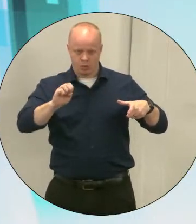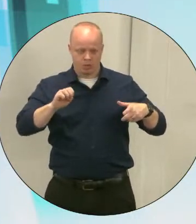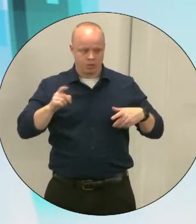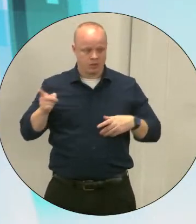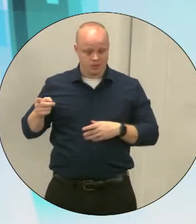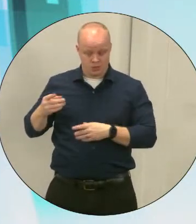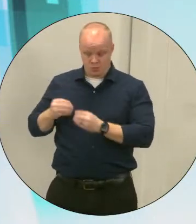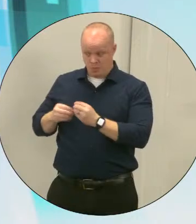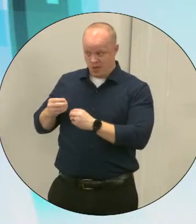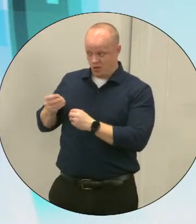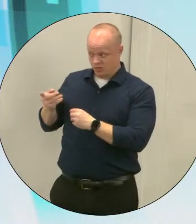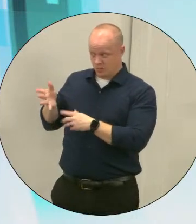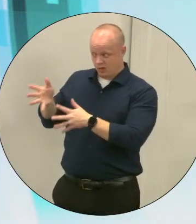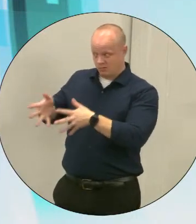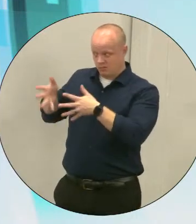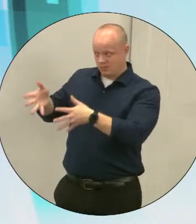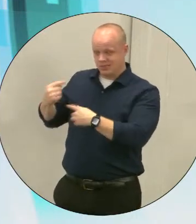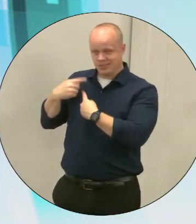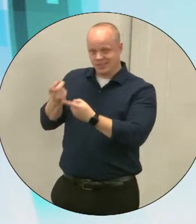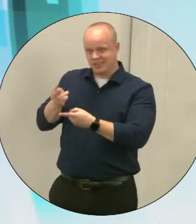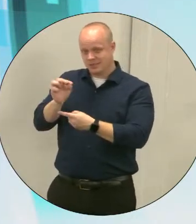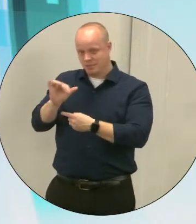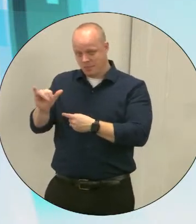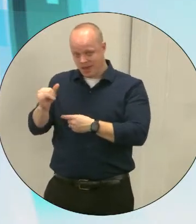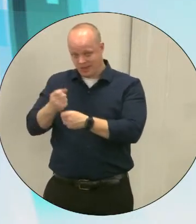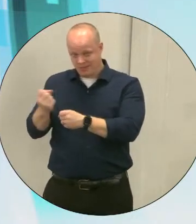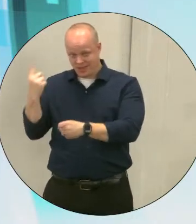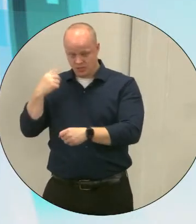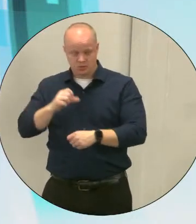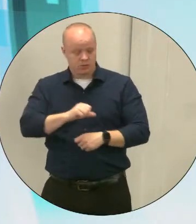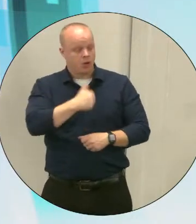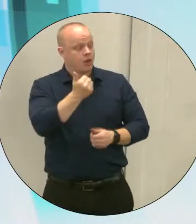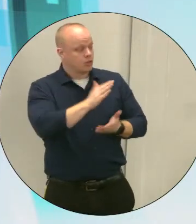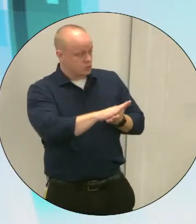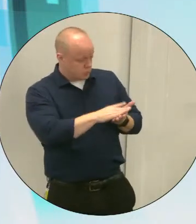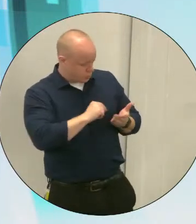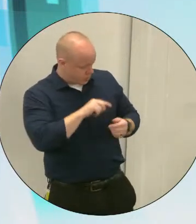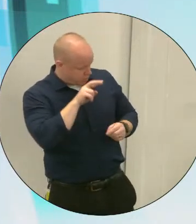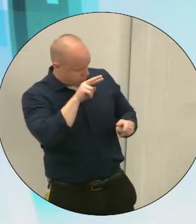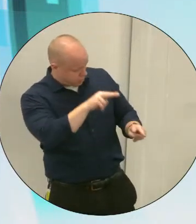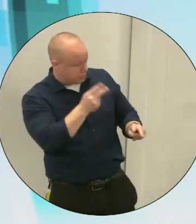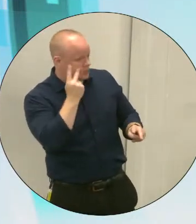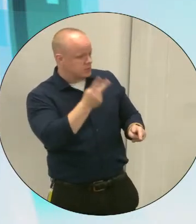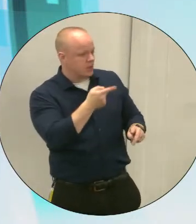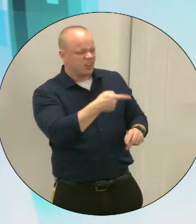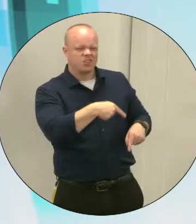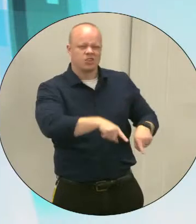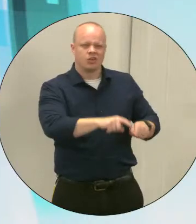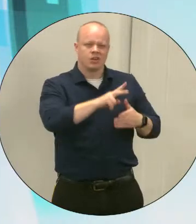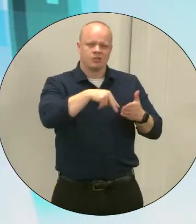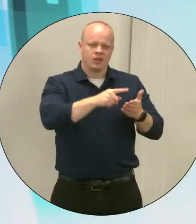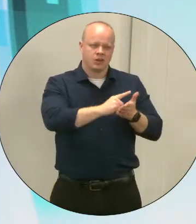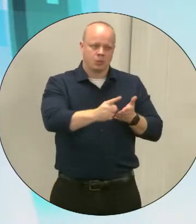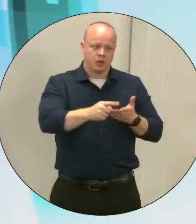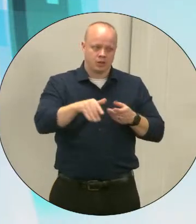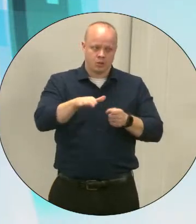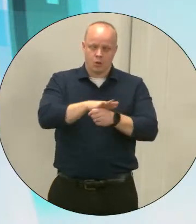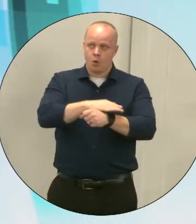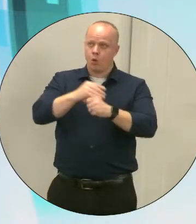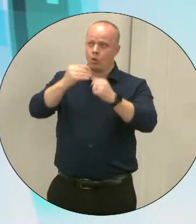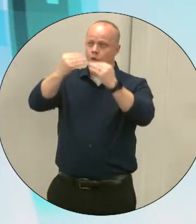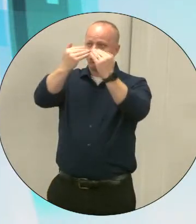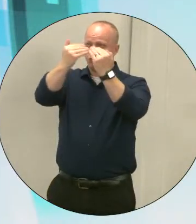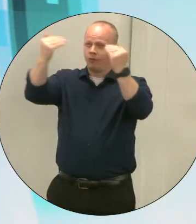since May of last year. Another school that I went and I saw while I was at Reading Week, the entire